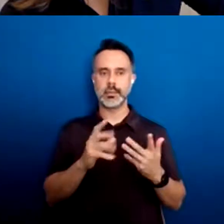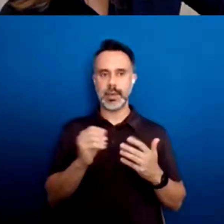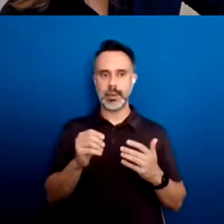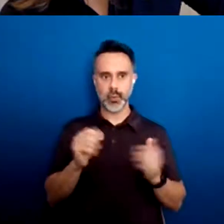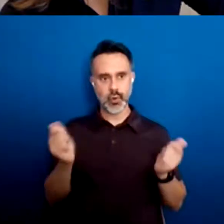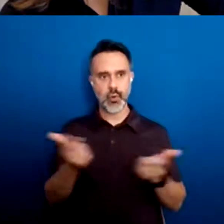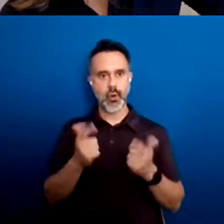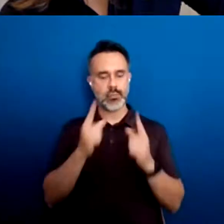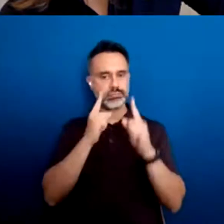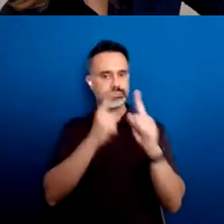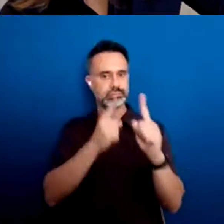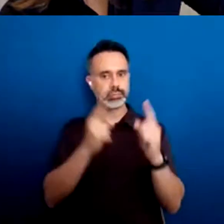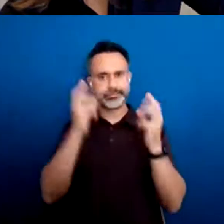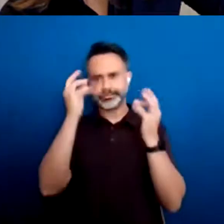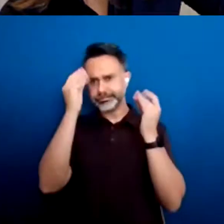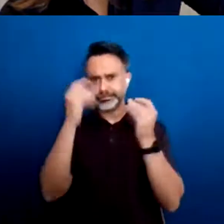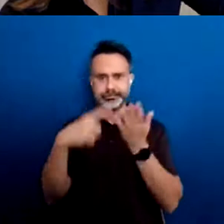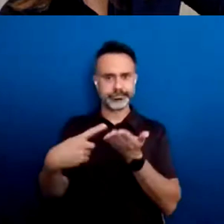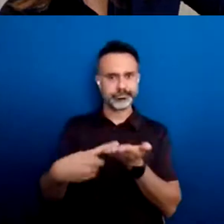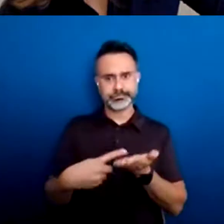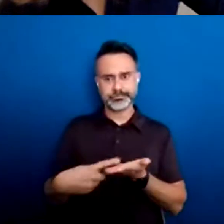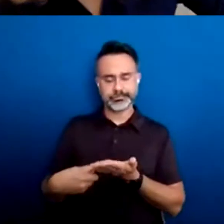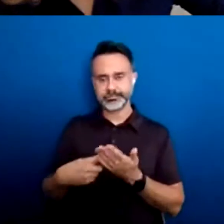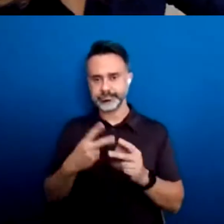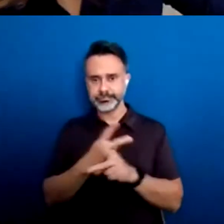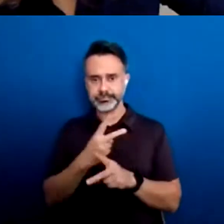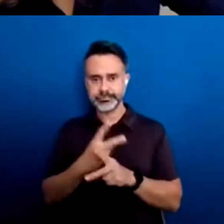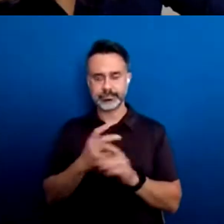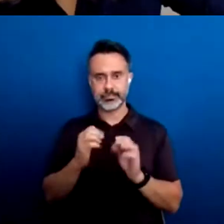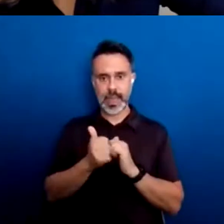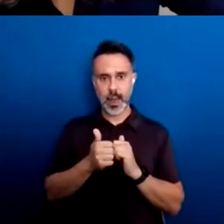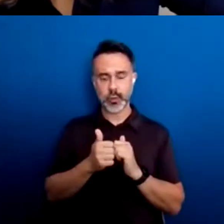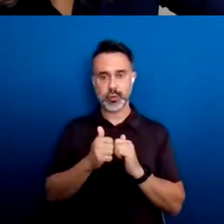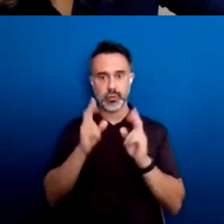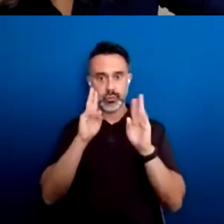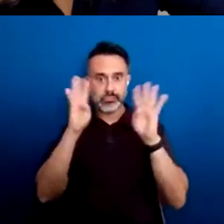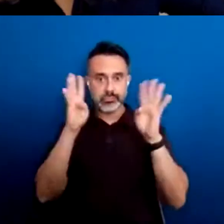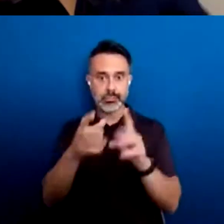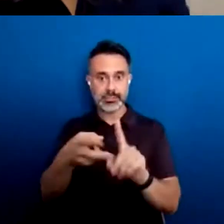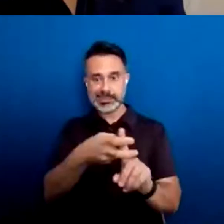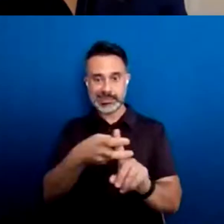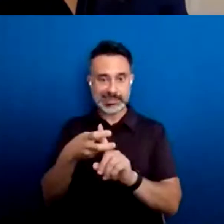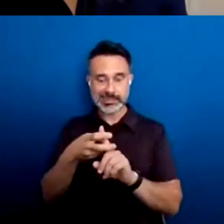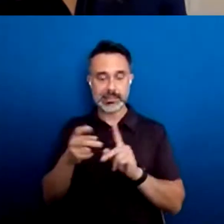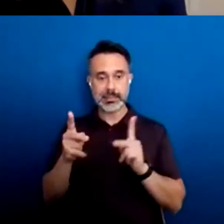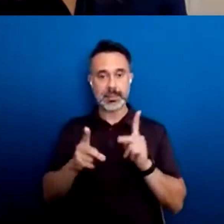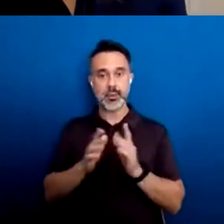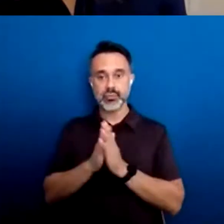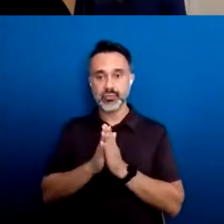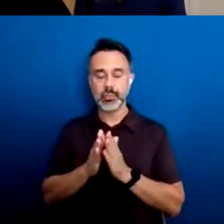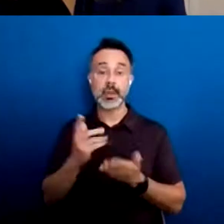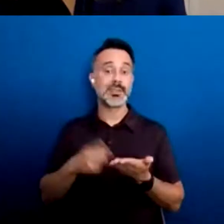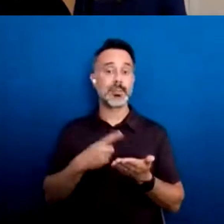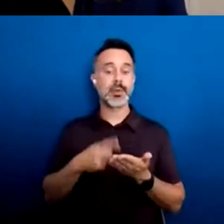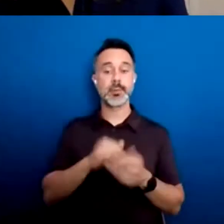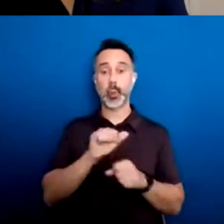about clever ways to get people interested. You know, sometimes people can't get off work,